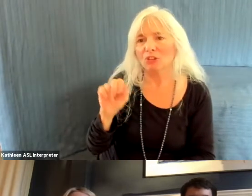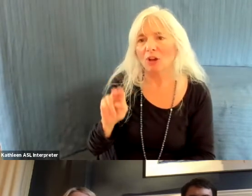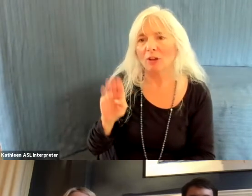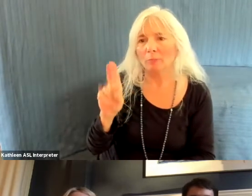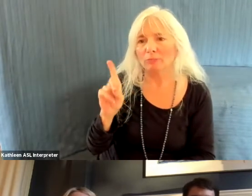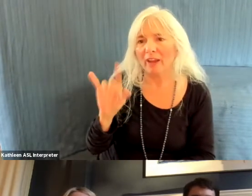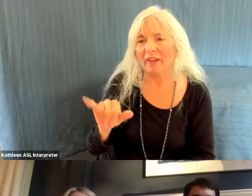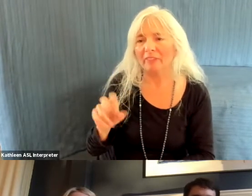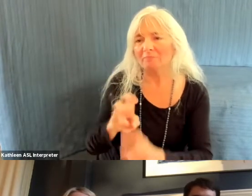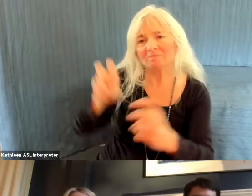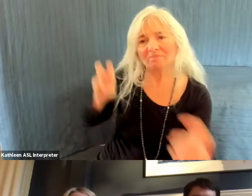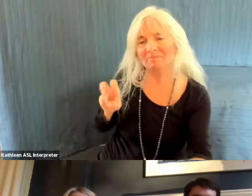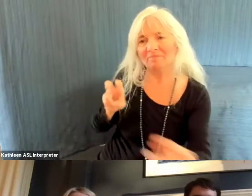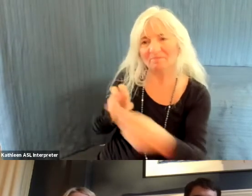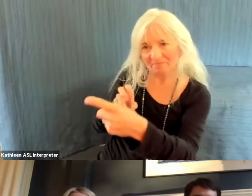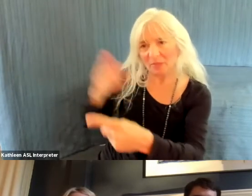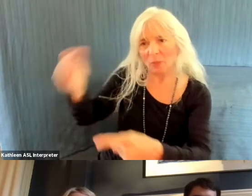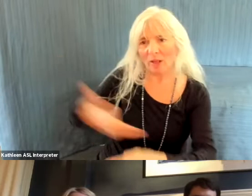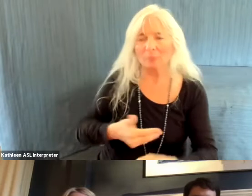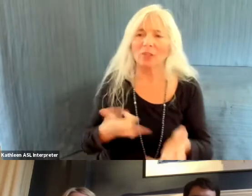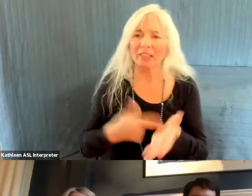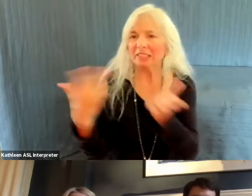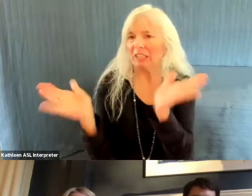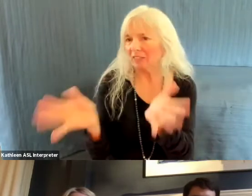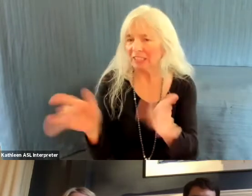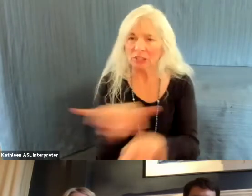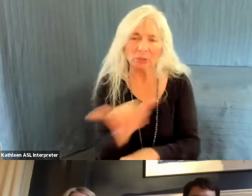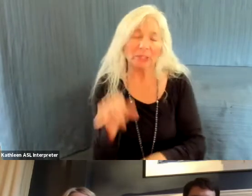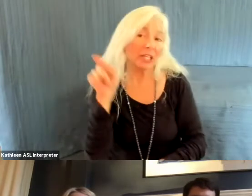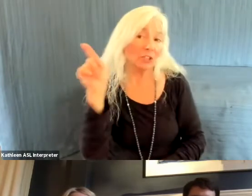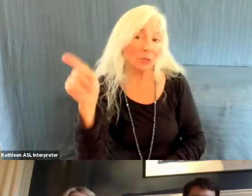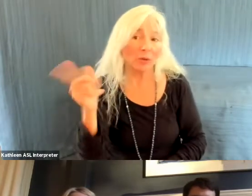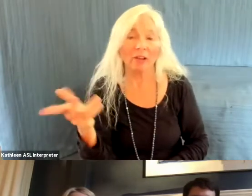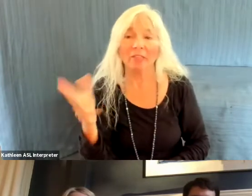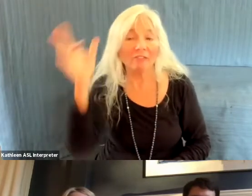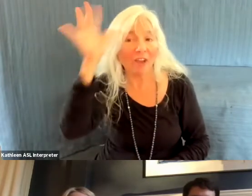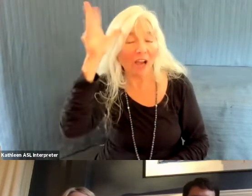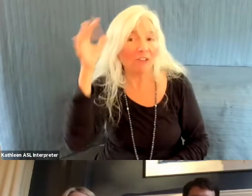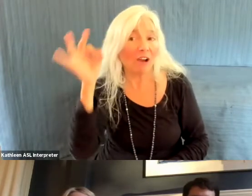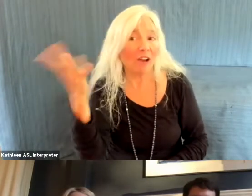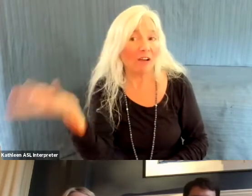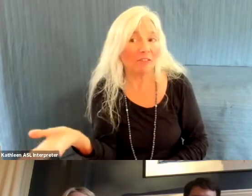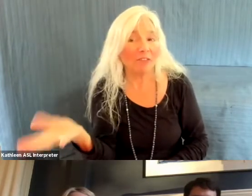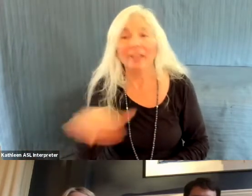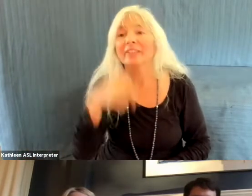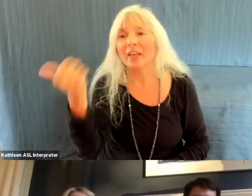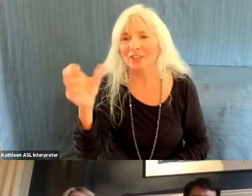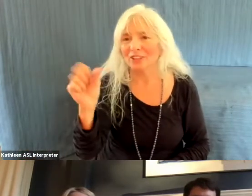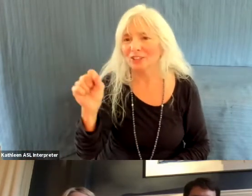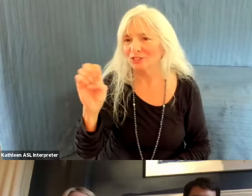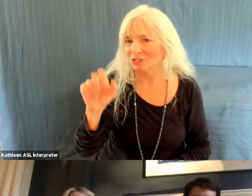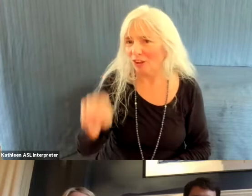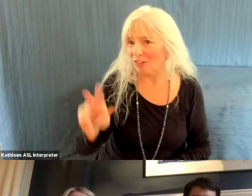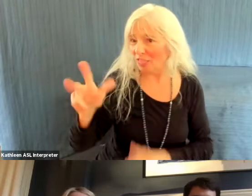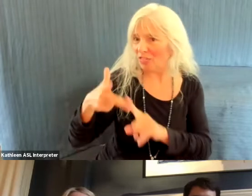so welcome, Sean, to the conversation as well. And you are the father of another Sean, I believe, the